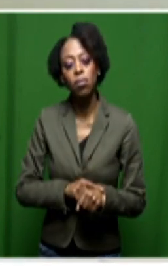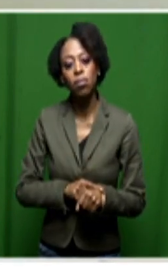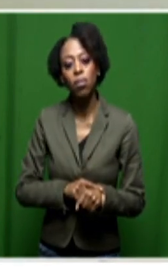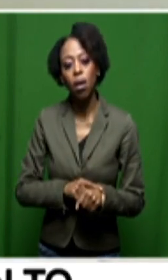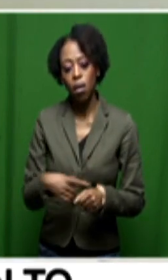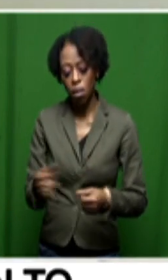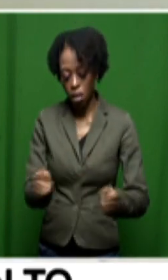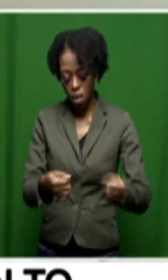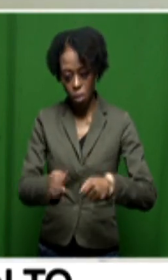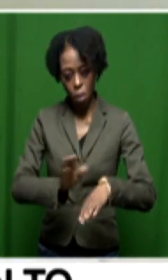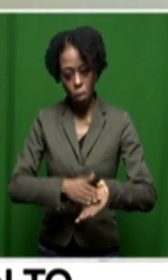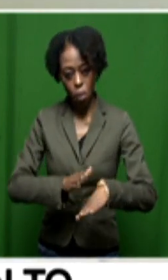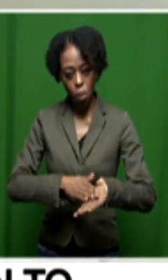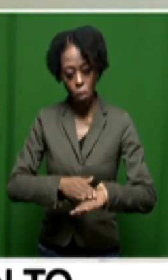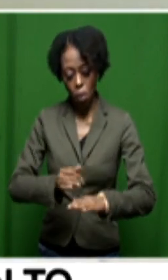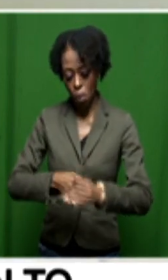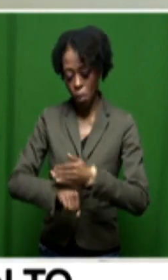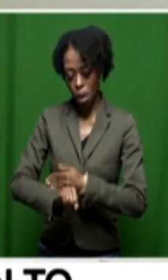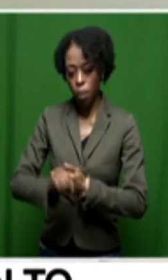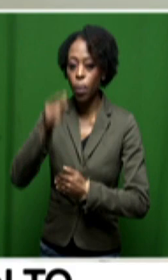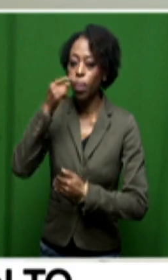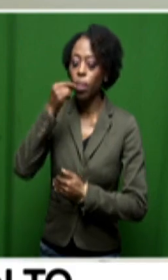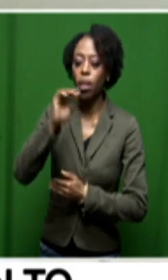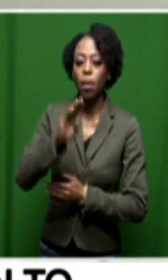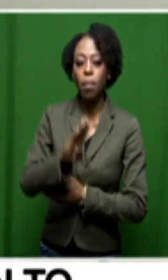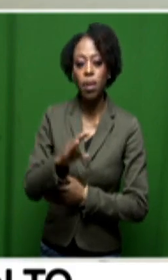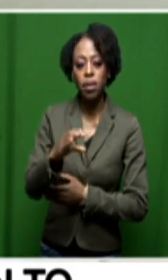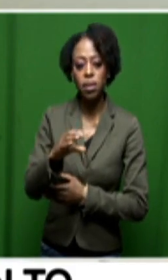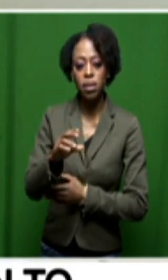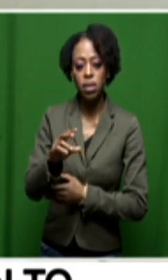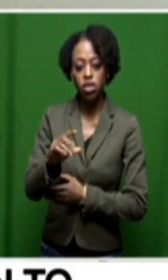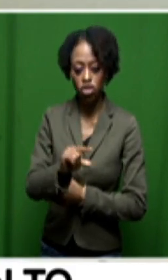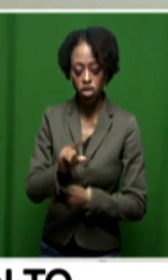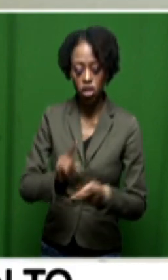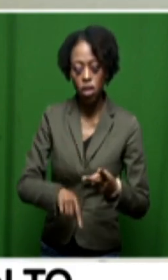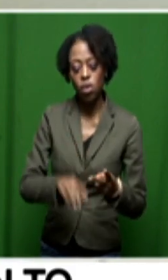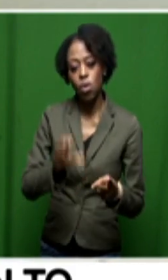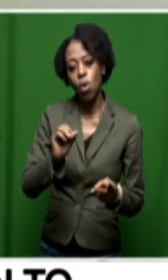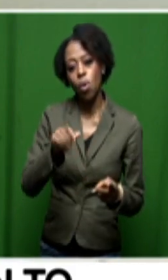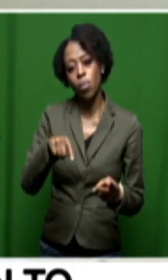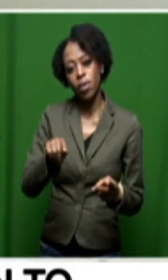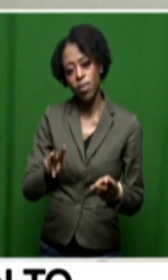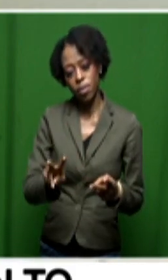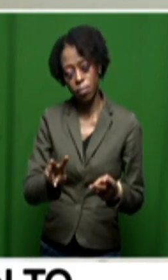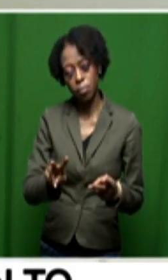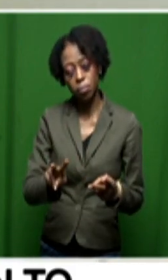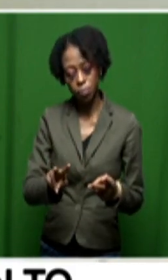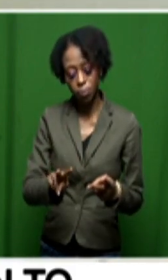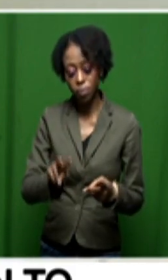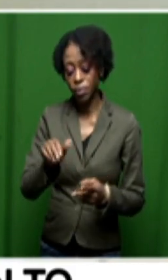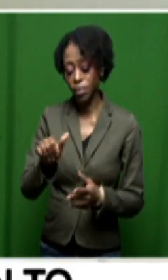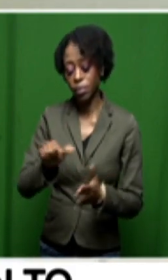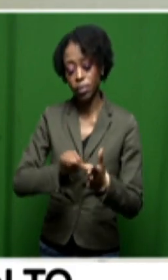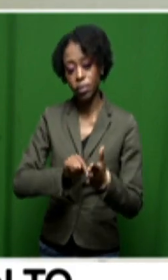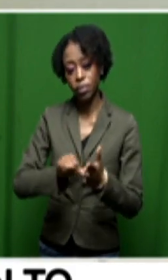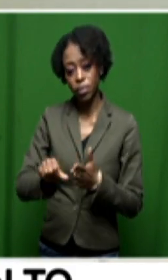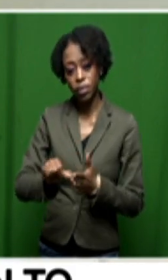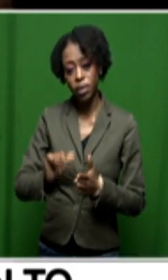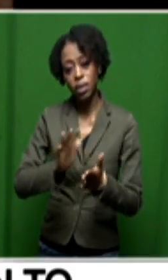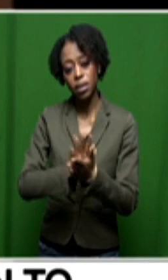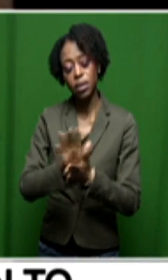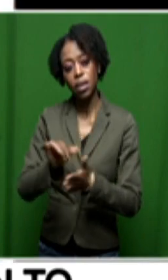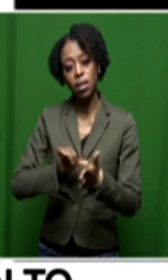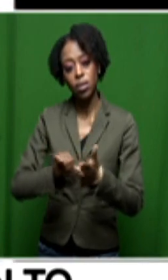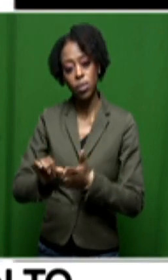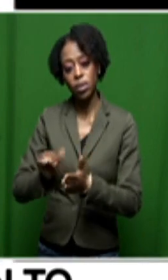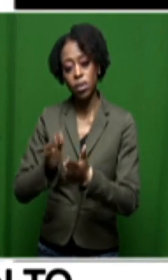uptake of the birth doses of BCG and OPV. And then at 6 weeks, 10 weeks, and